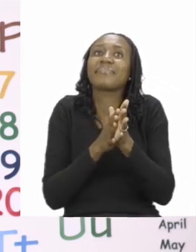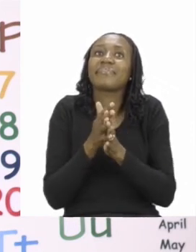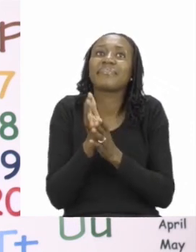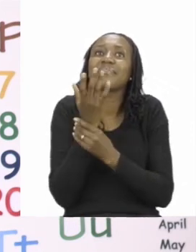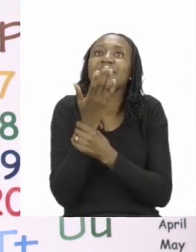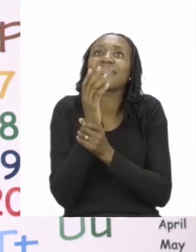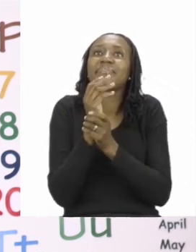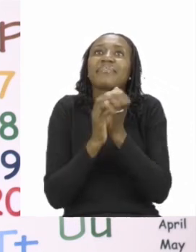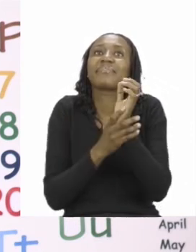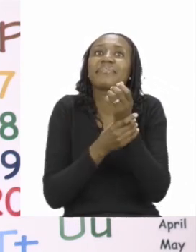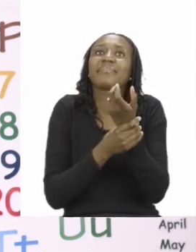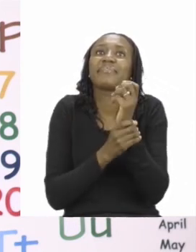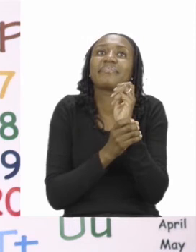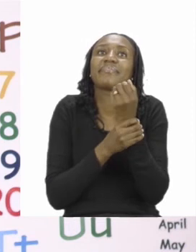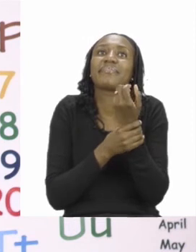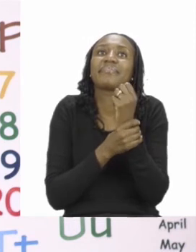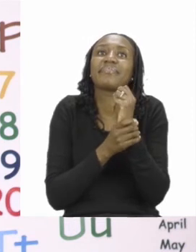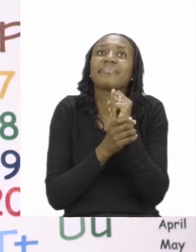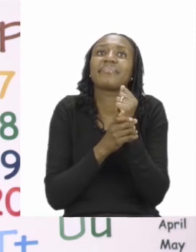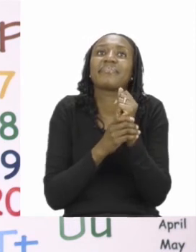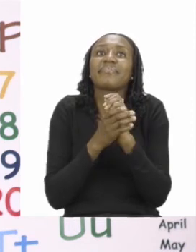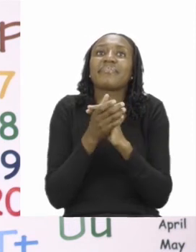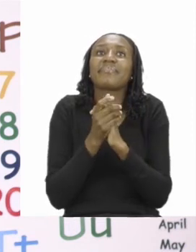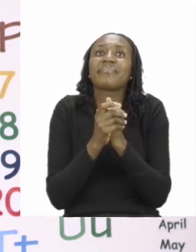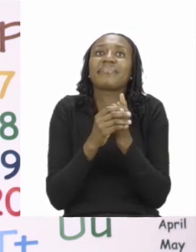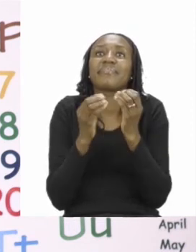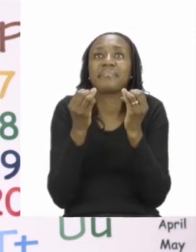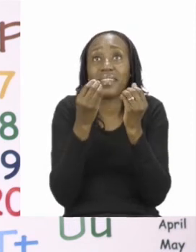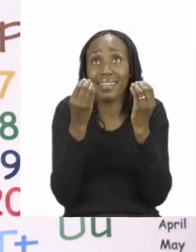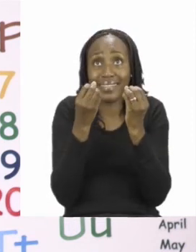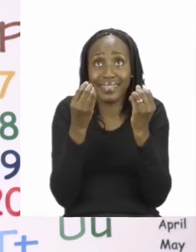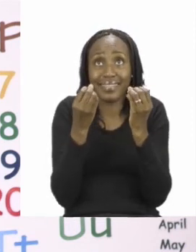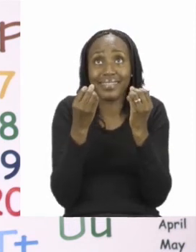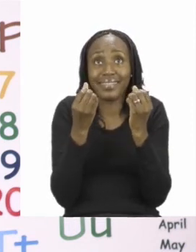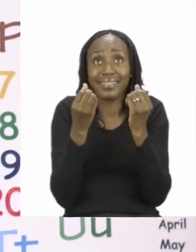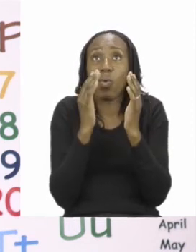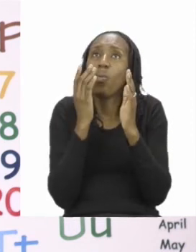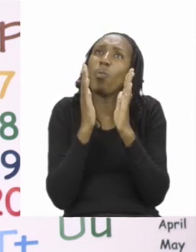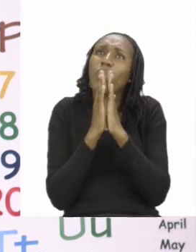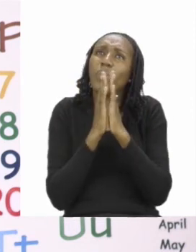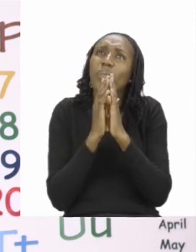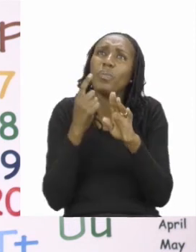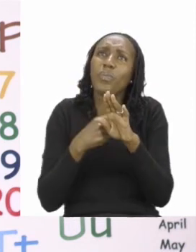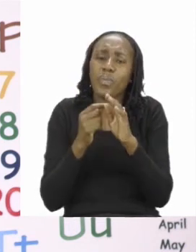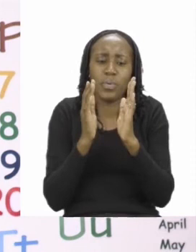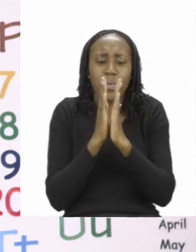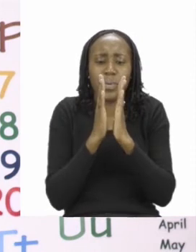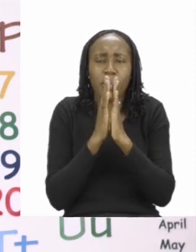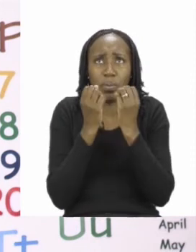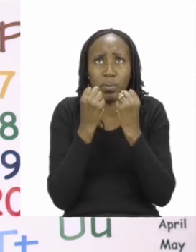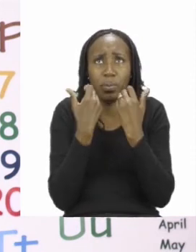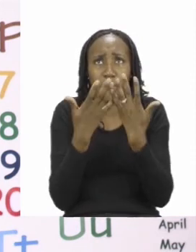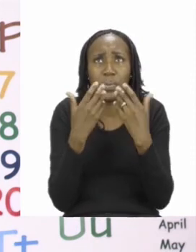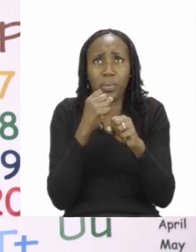fingers, on our wrists, and our fingertips too. Make sure your hands are dry before you touch anything